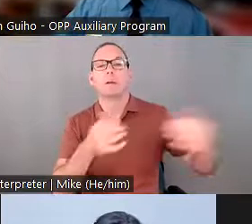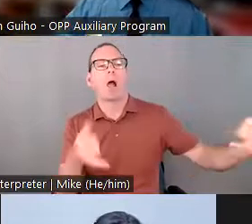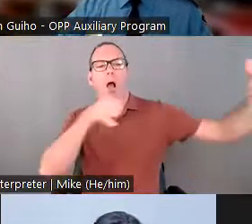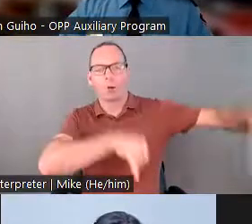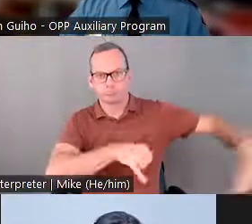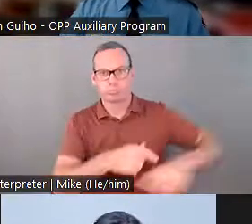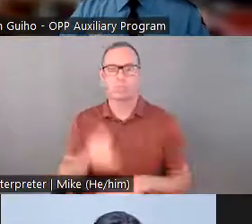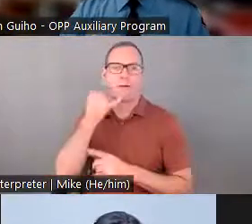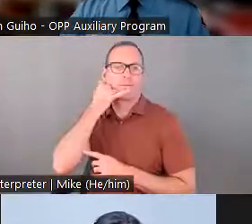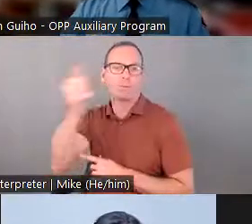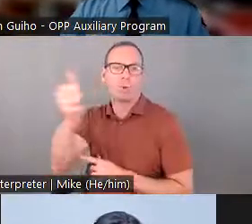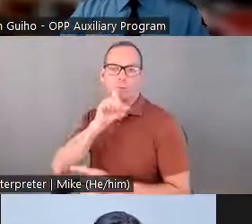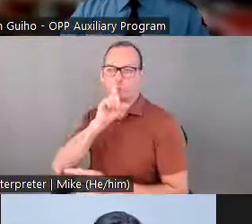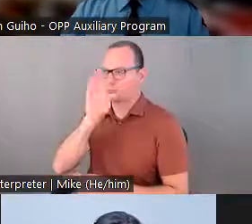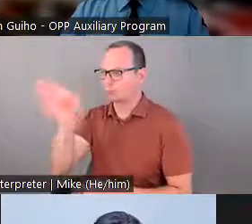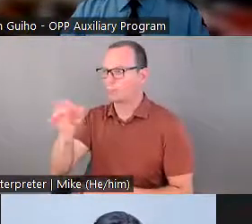Another